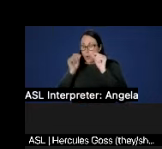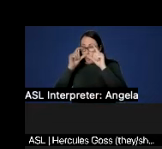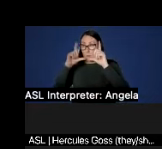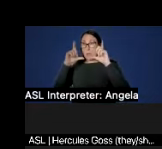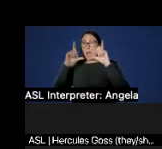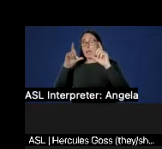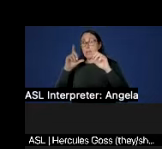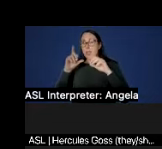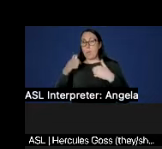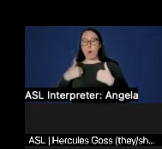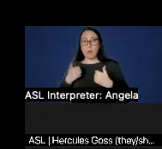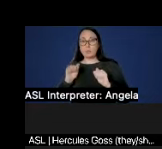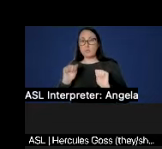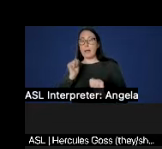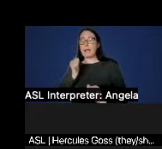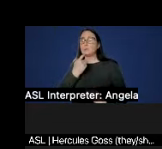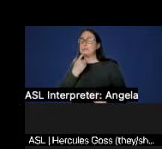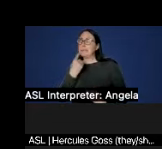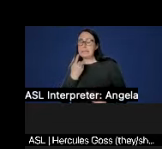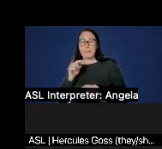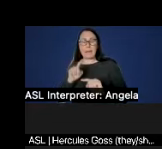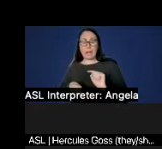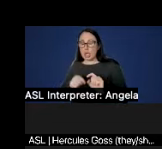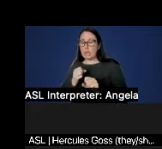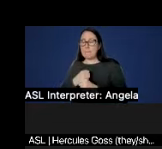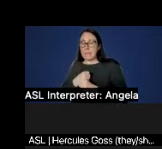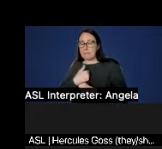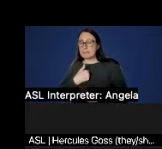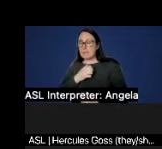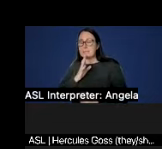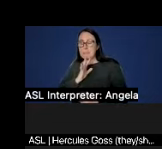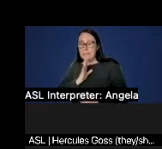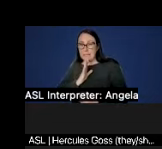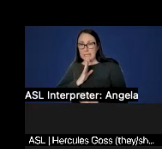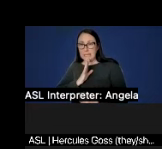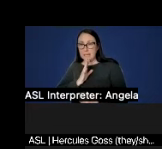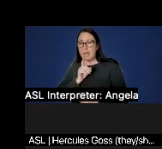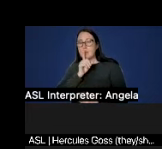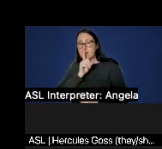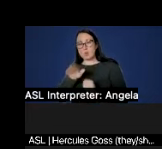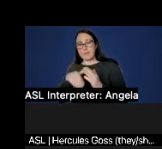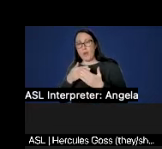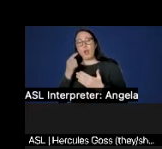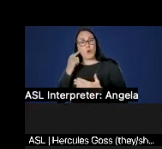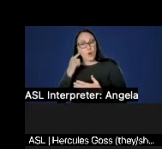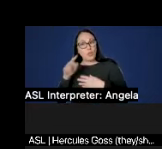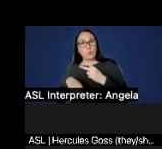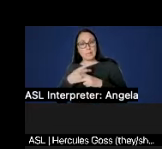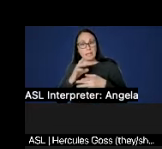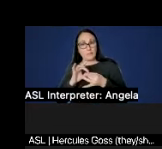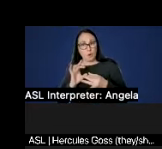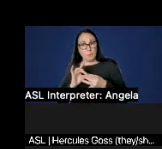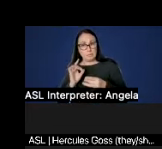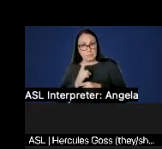way, or I was trying to say something and I couldn't make myself speak. I'm sure we've all heard those kind of comments.